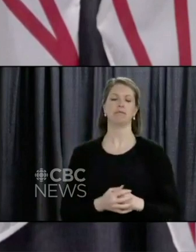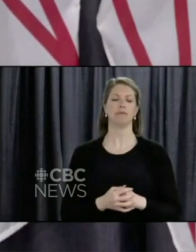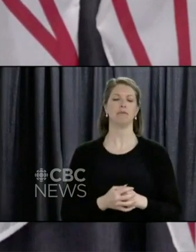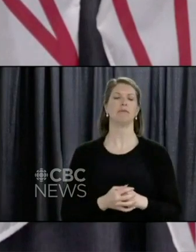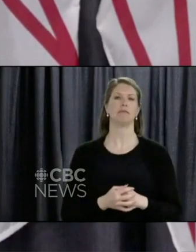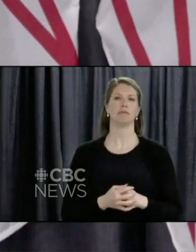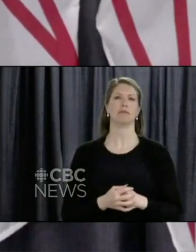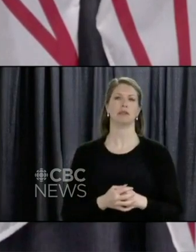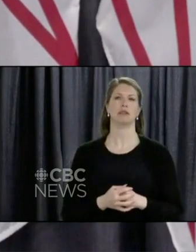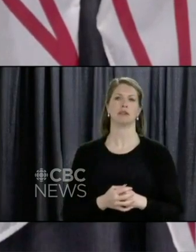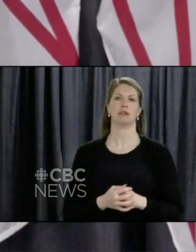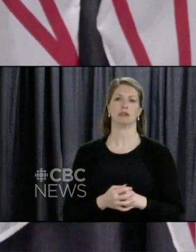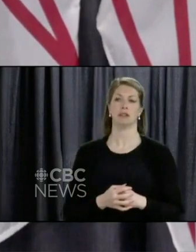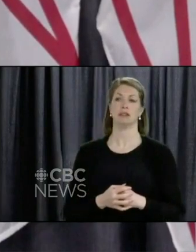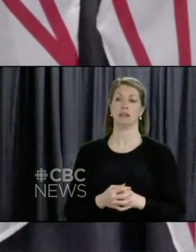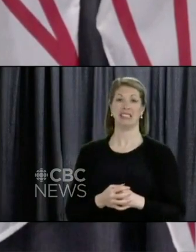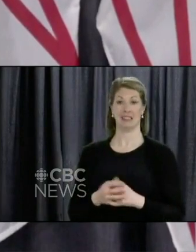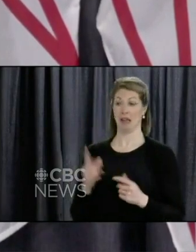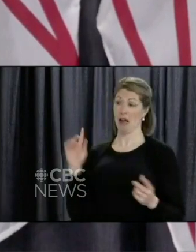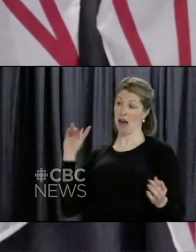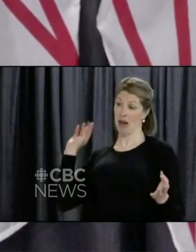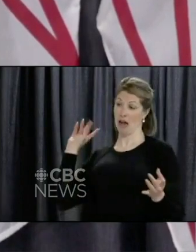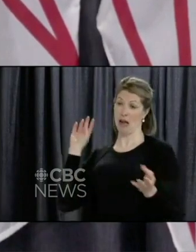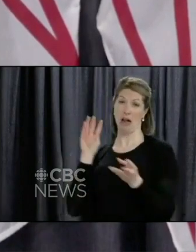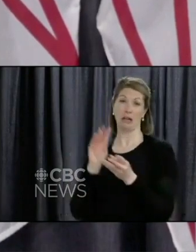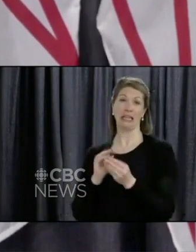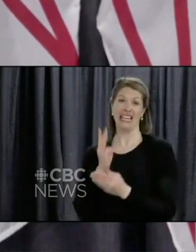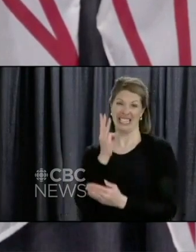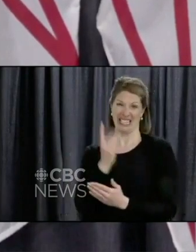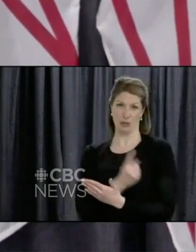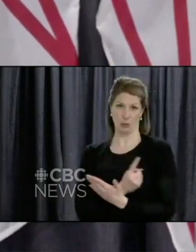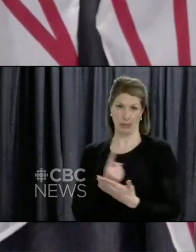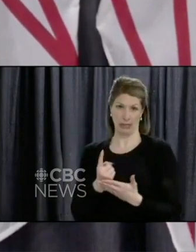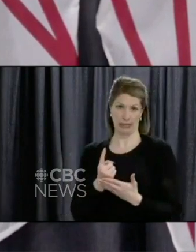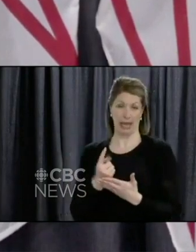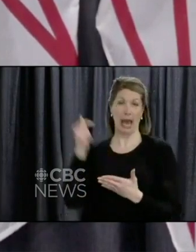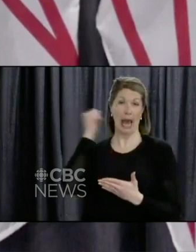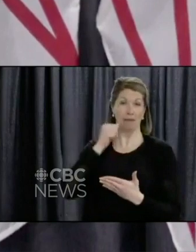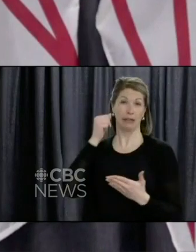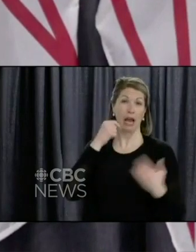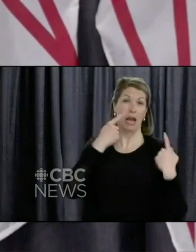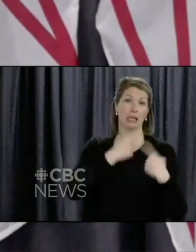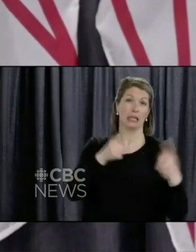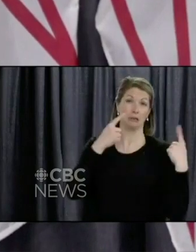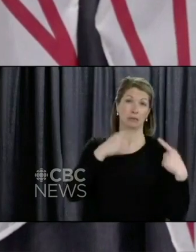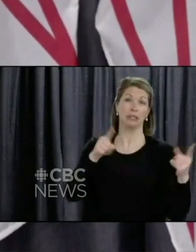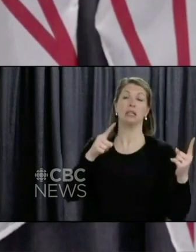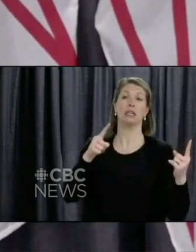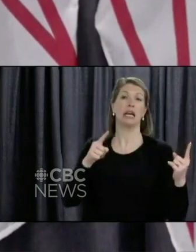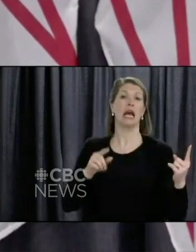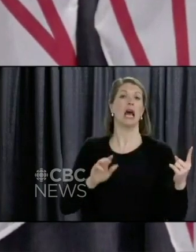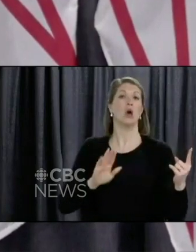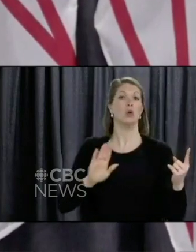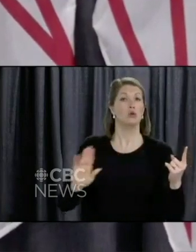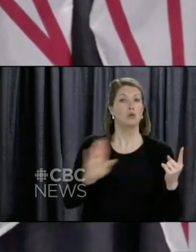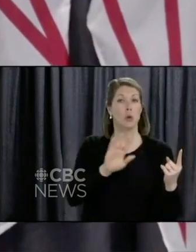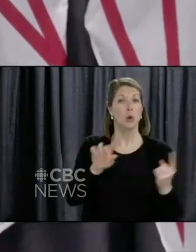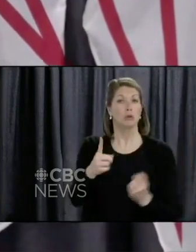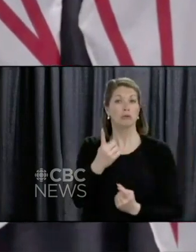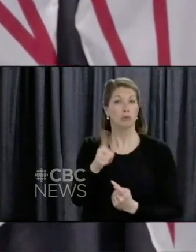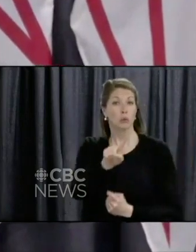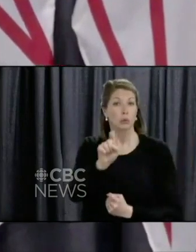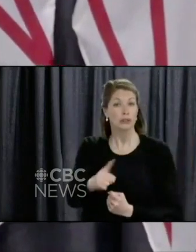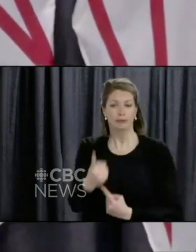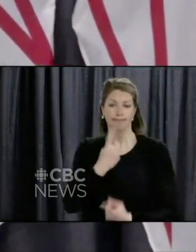past 6 weeks, we've been providing you with these daily briefings and answering your questions. And this is with the intention of